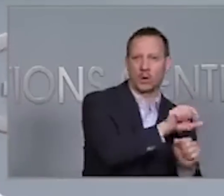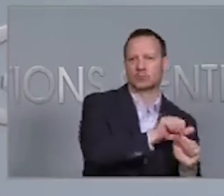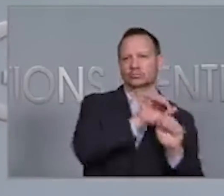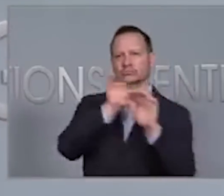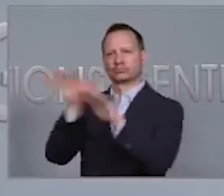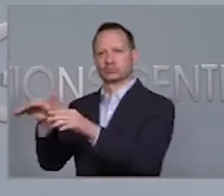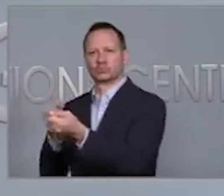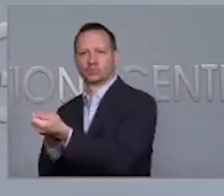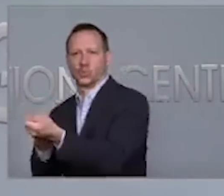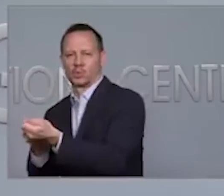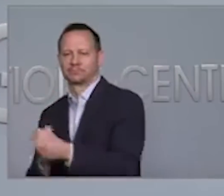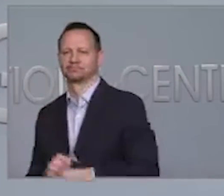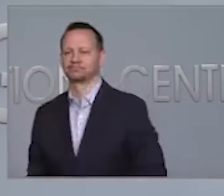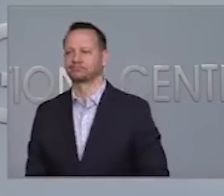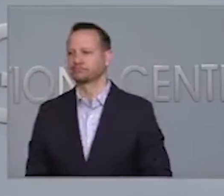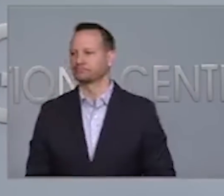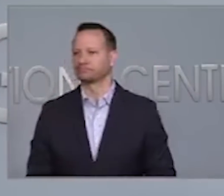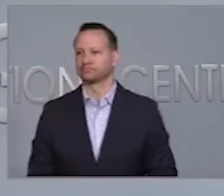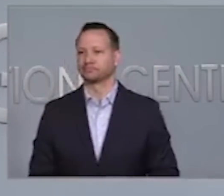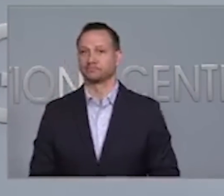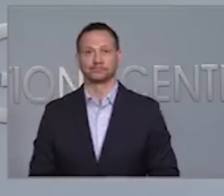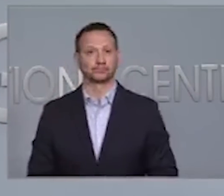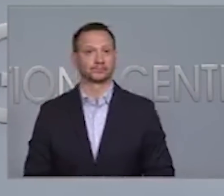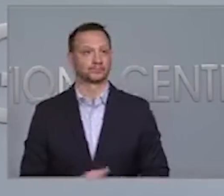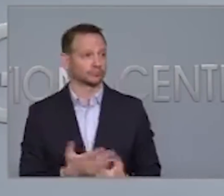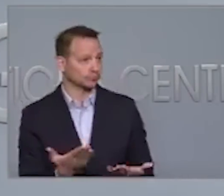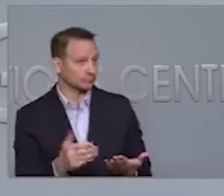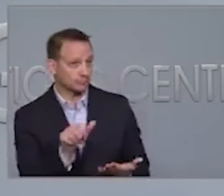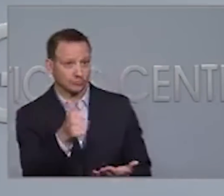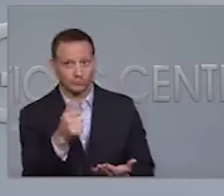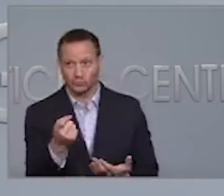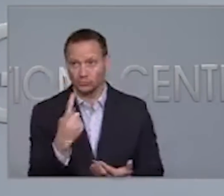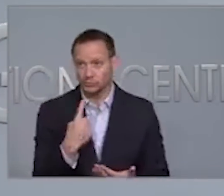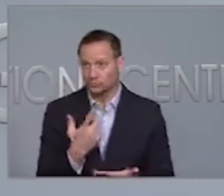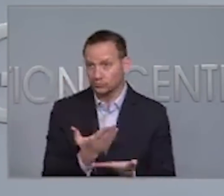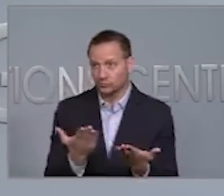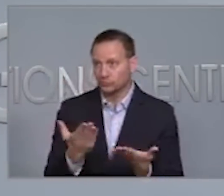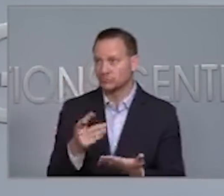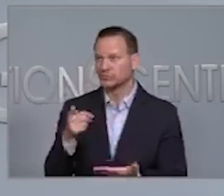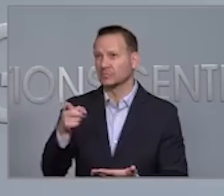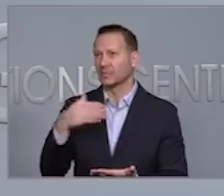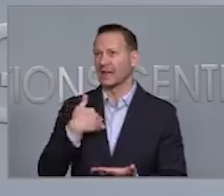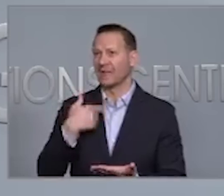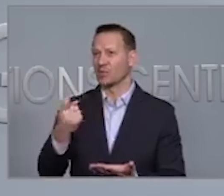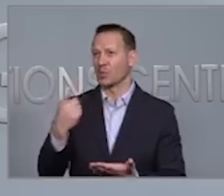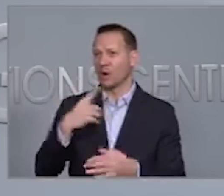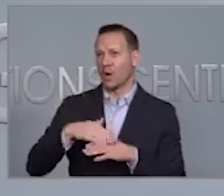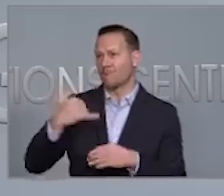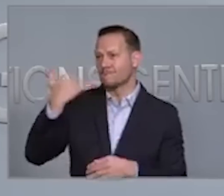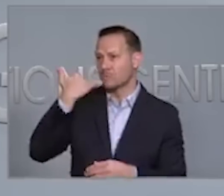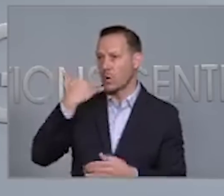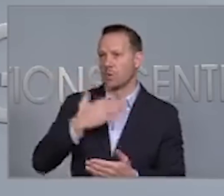Thank you, Secretary Hopkins. If there's a question over the phone, please press 1 to ask.